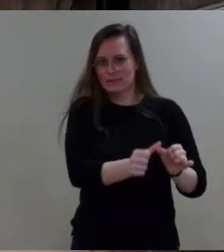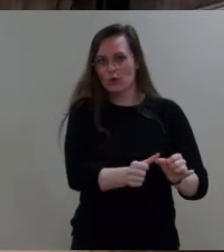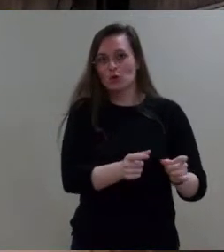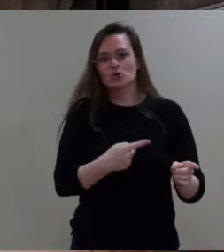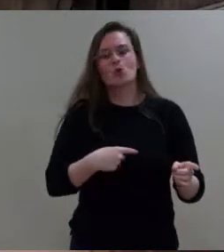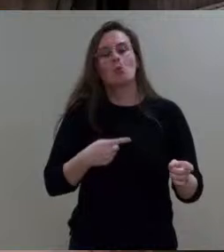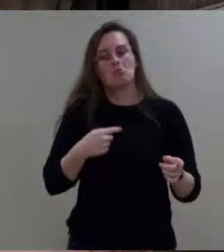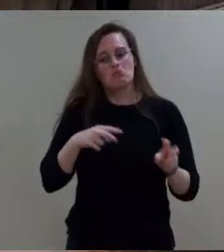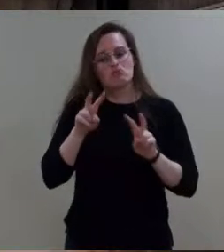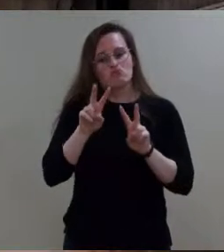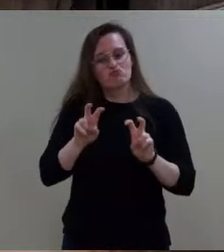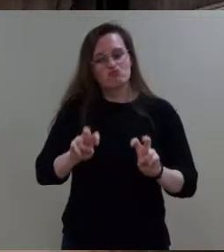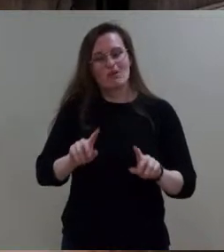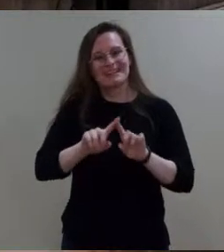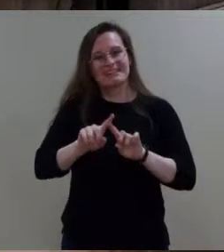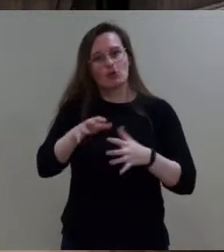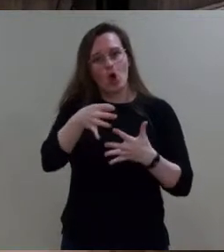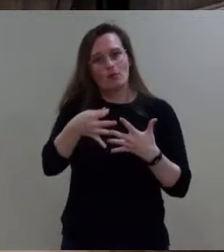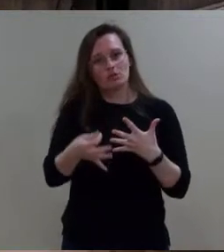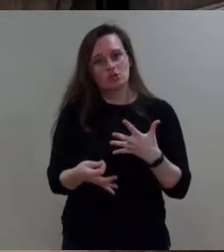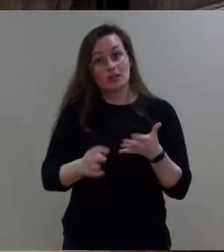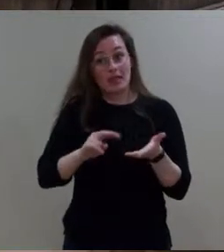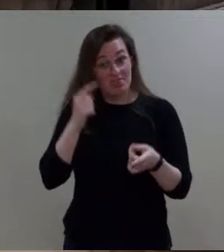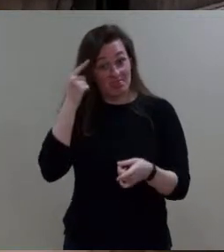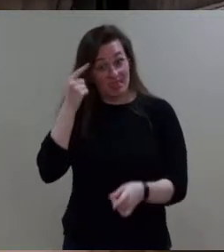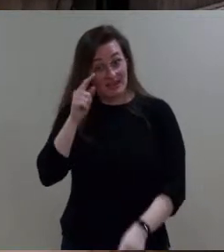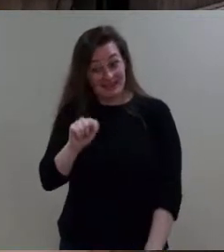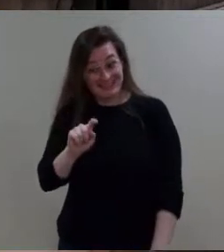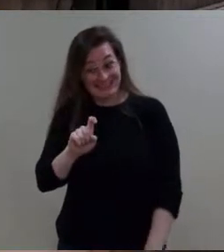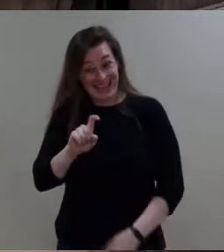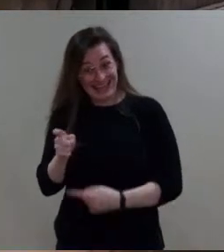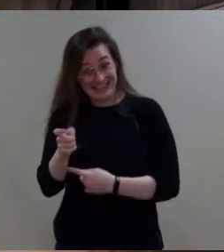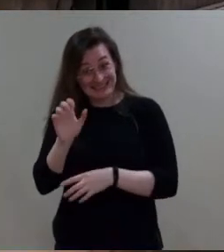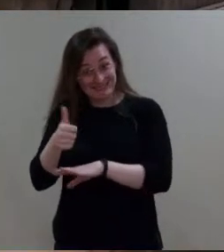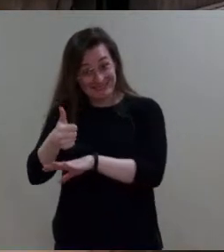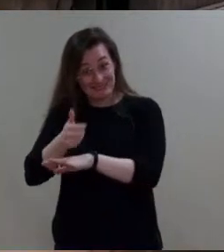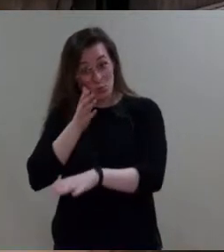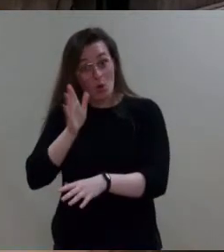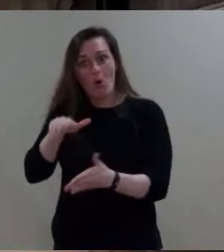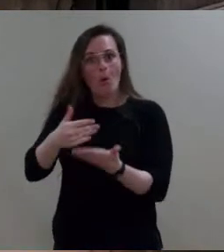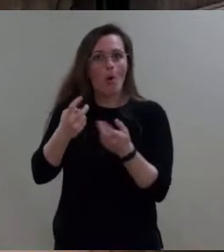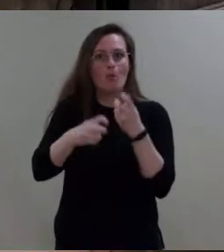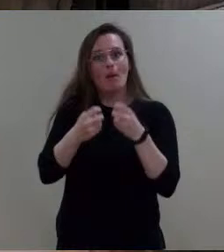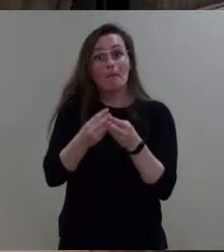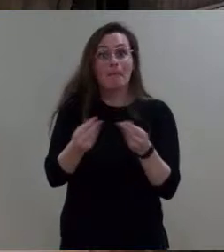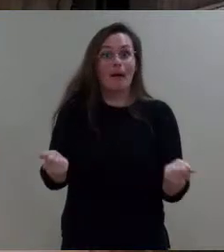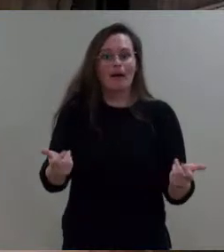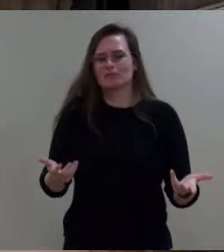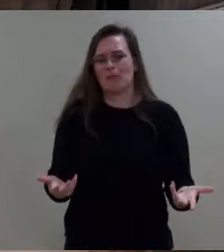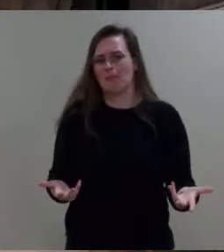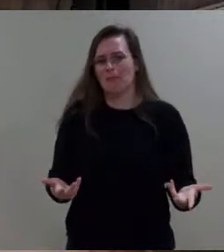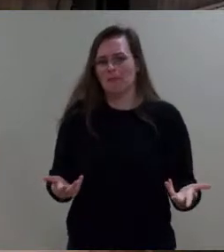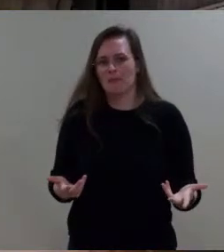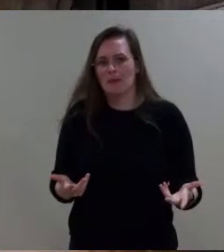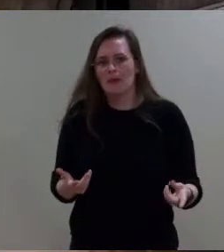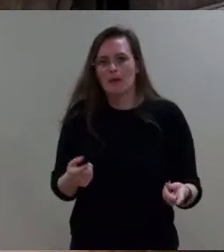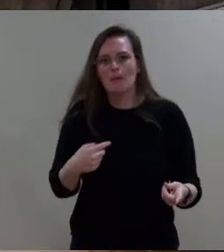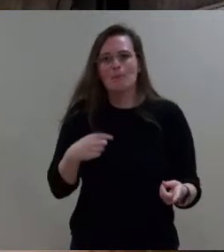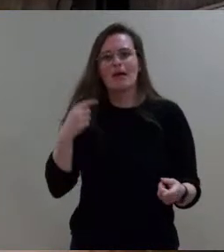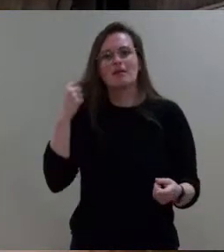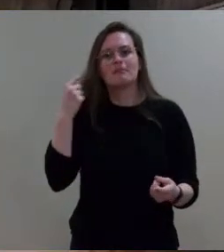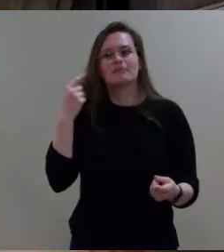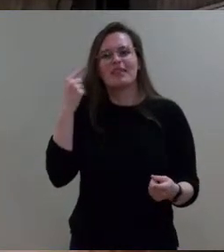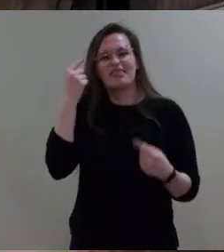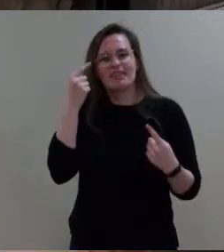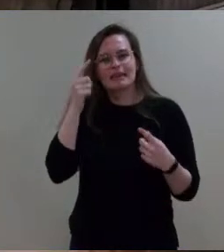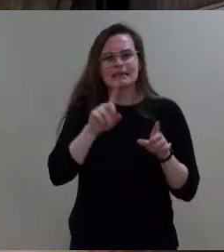that this is the one piece that's going to solve all of our problems, but again, we do know that even with the 26 million, there's challenges,